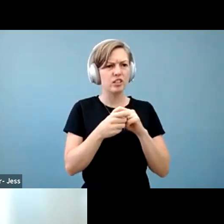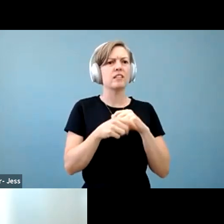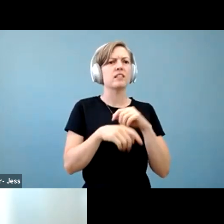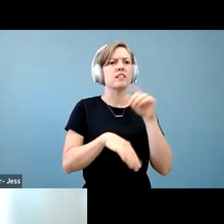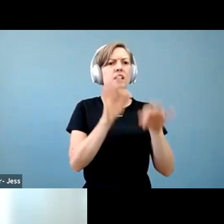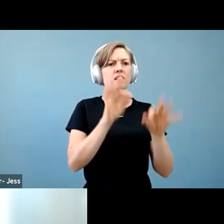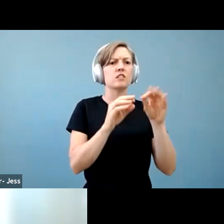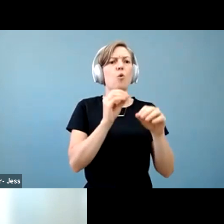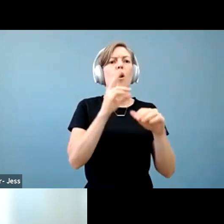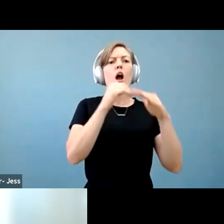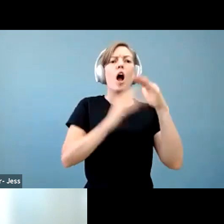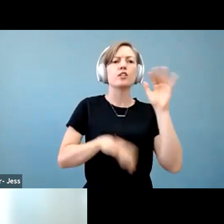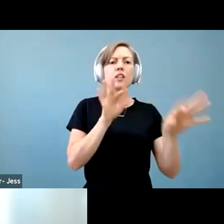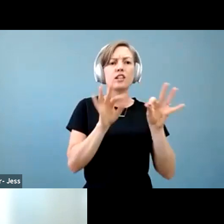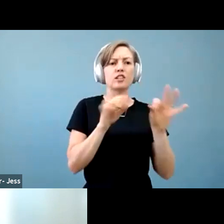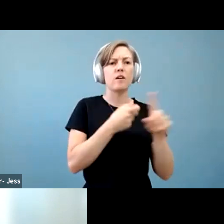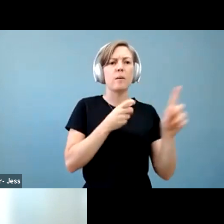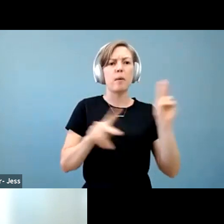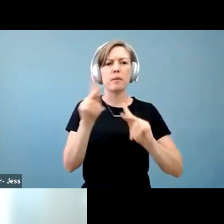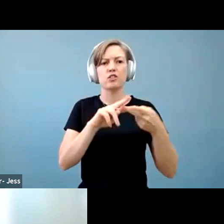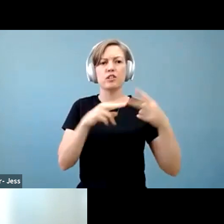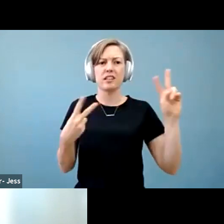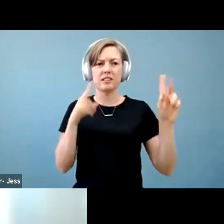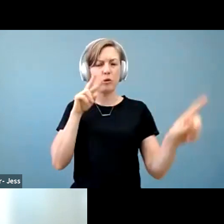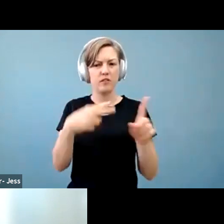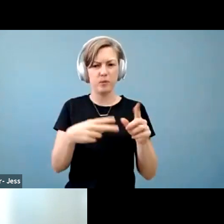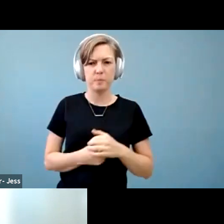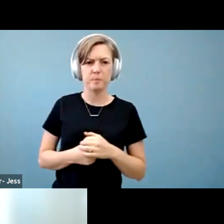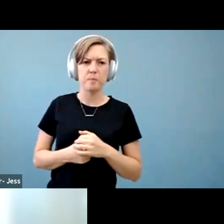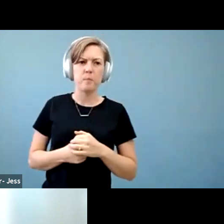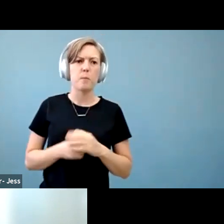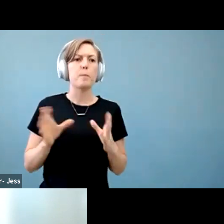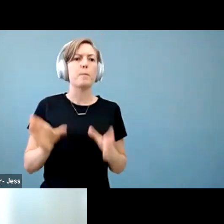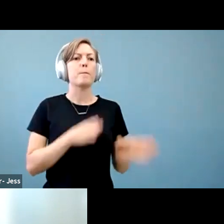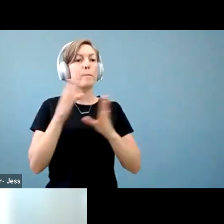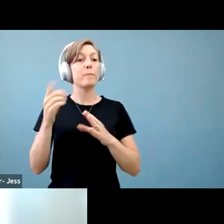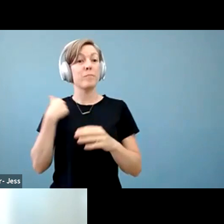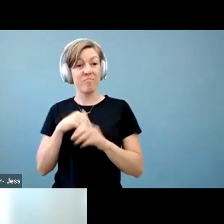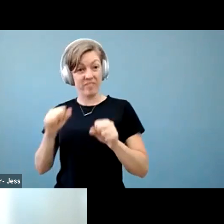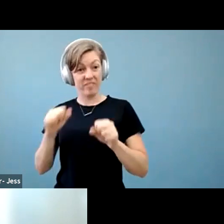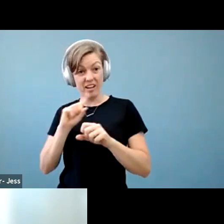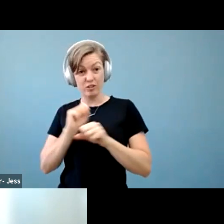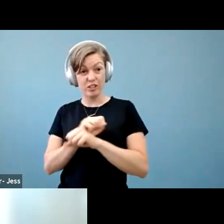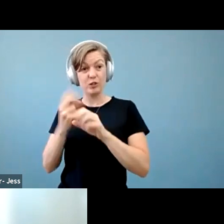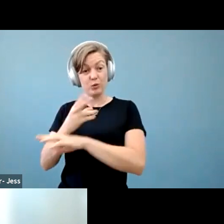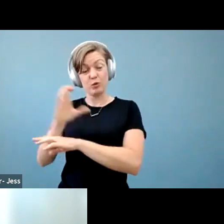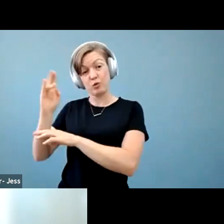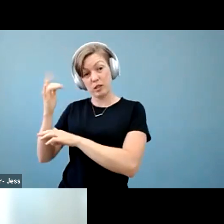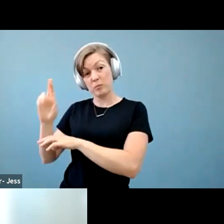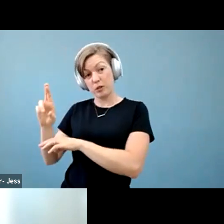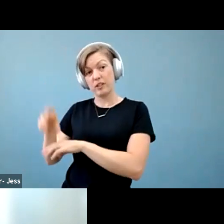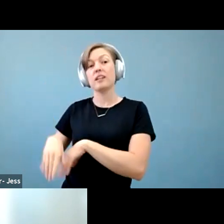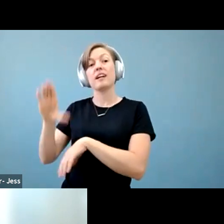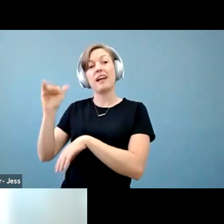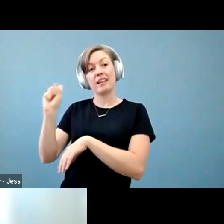selection from the sort of population genetics point of view? And we can actually use CRISPR, Cas9 genome